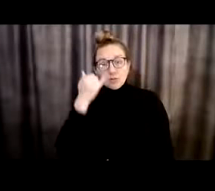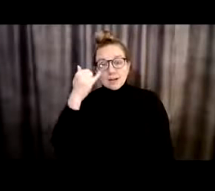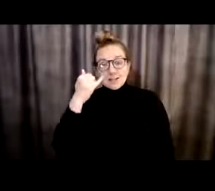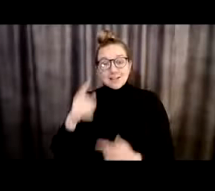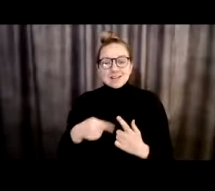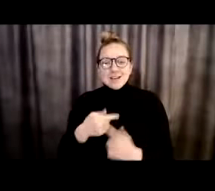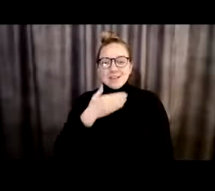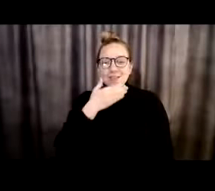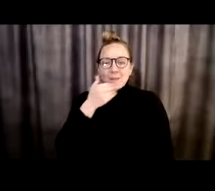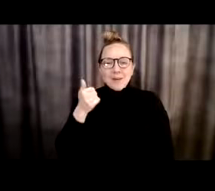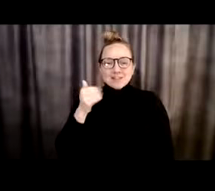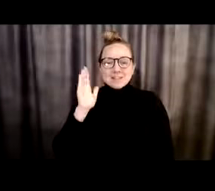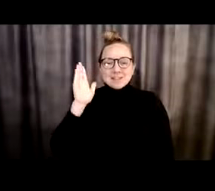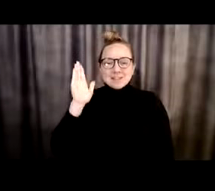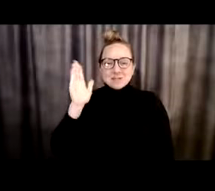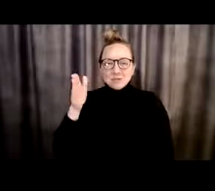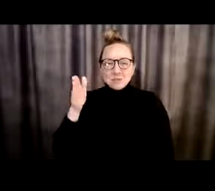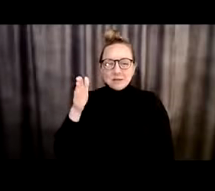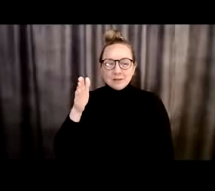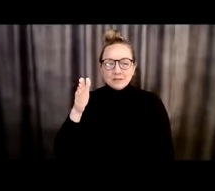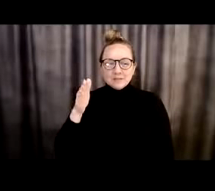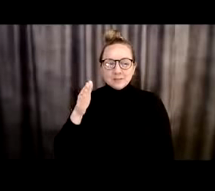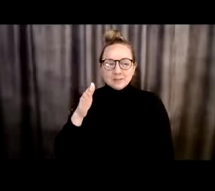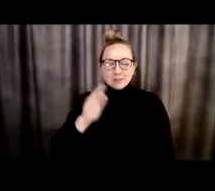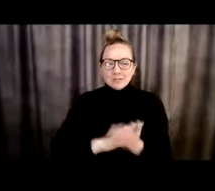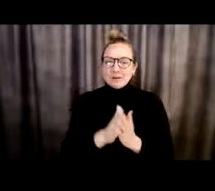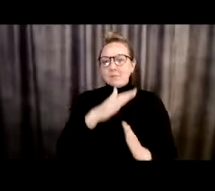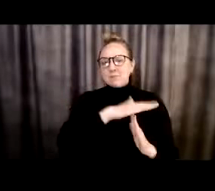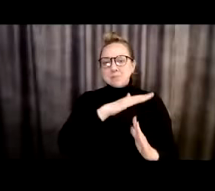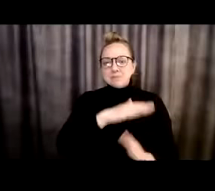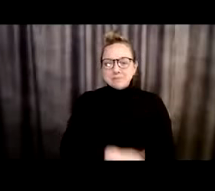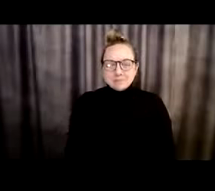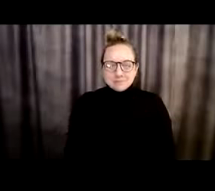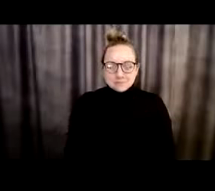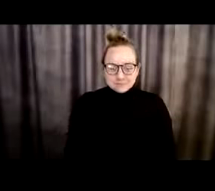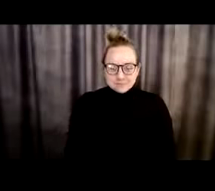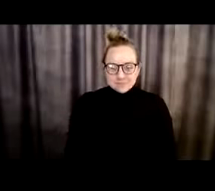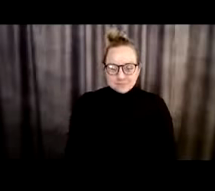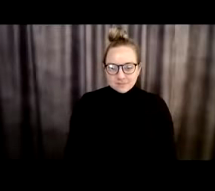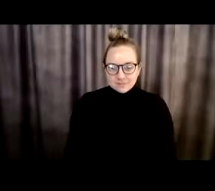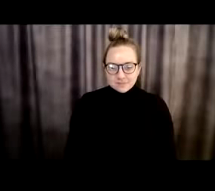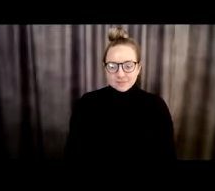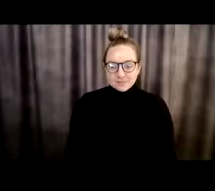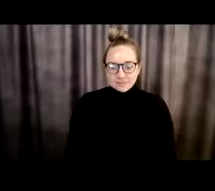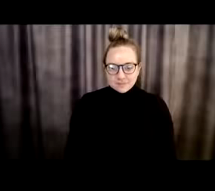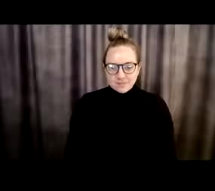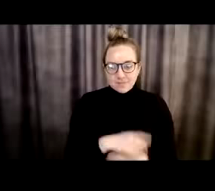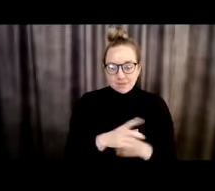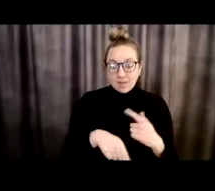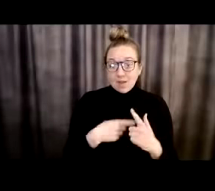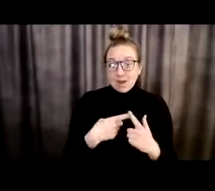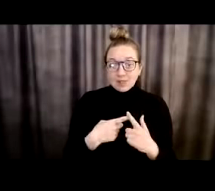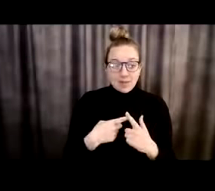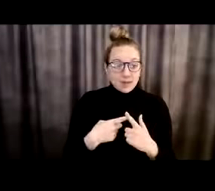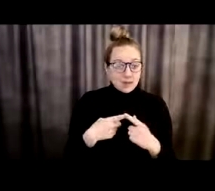we'll be able to bring them back down and implement them. So really think as big as you can think and then strategize. Is there